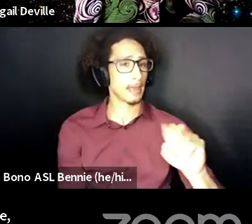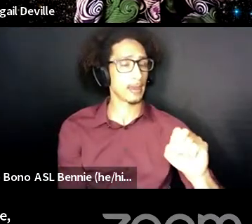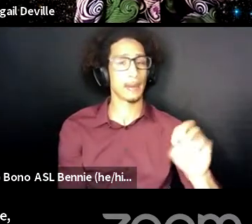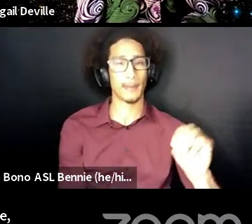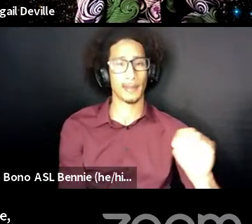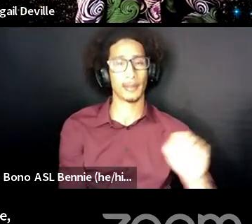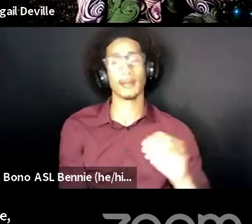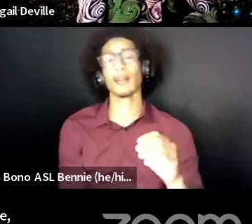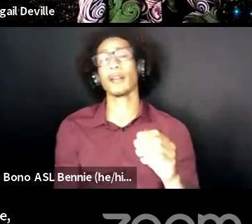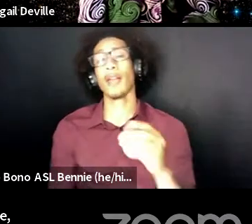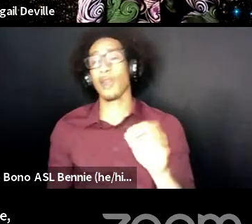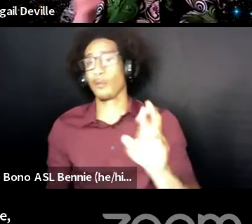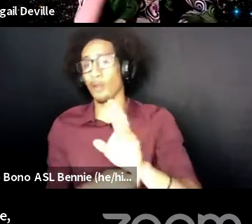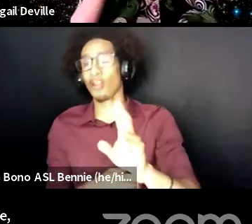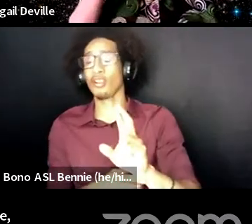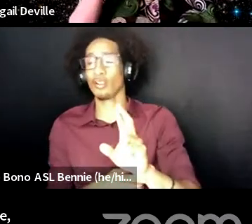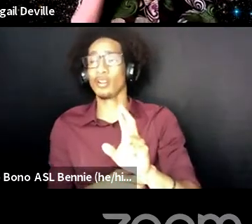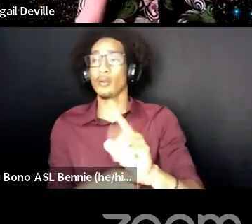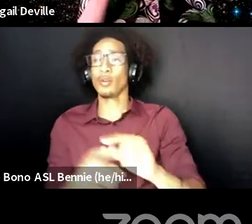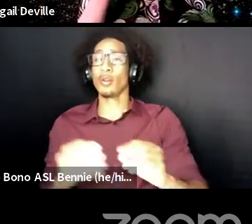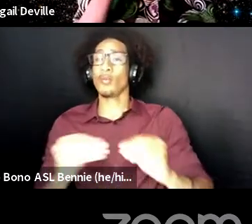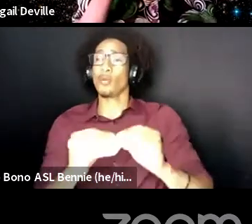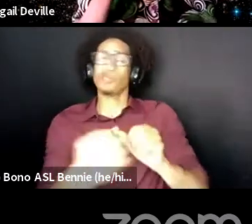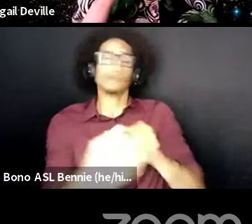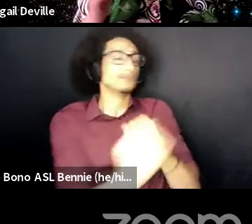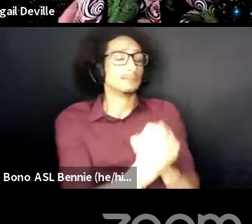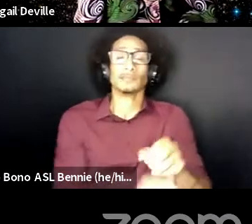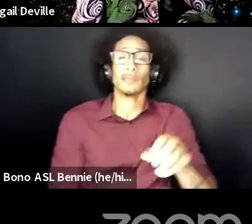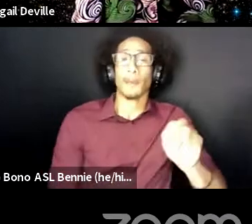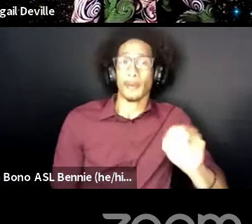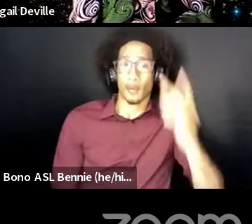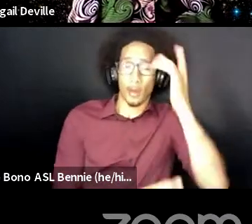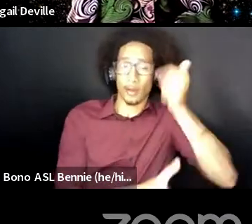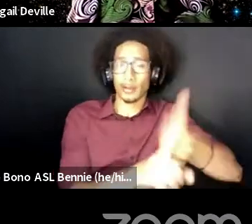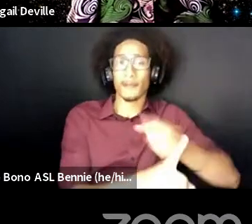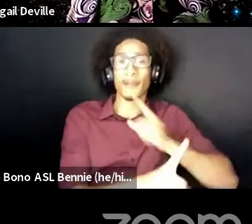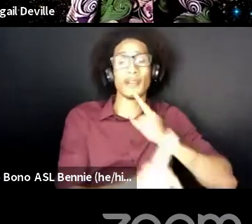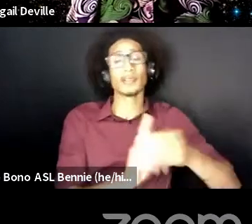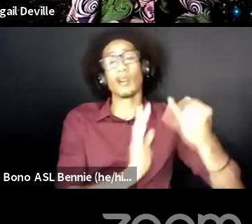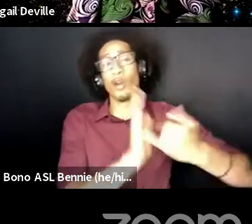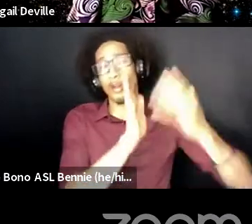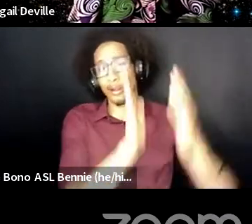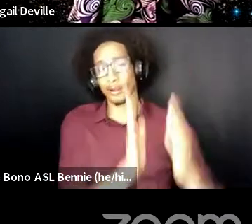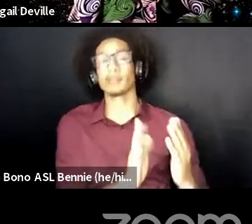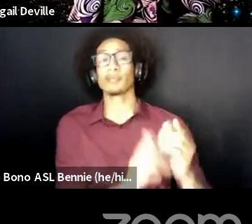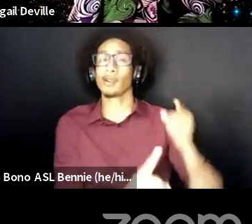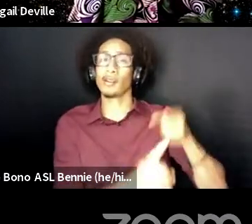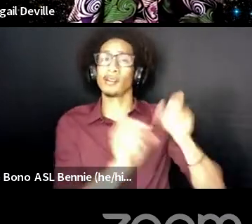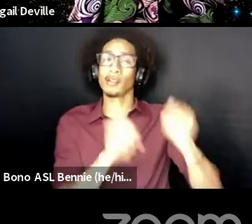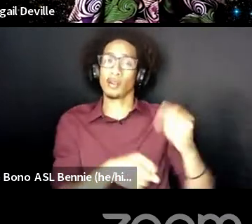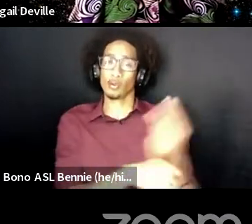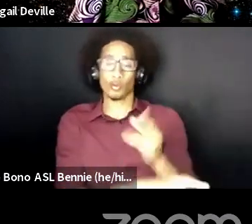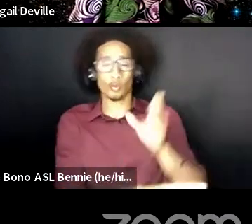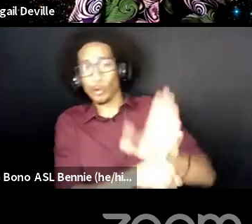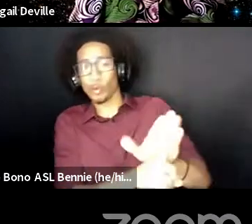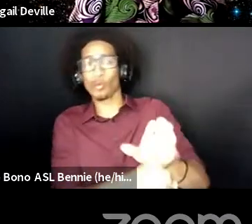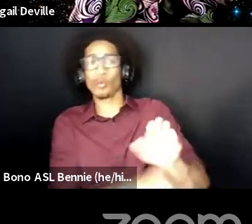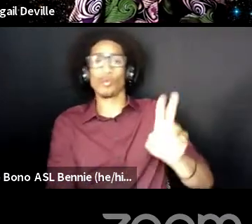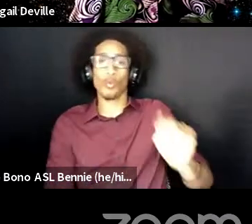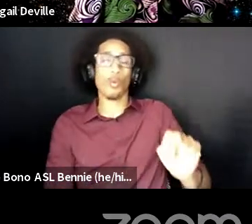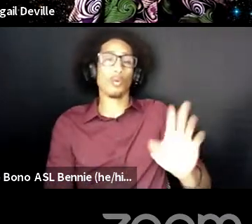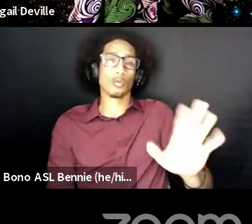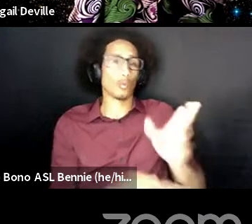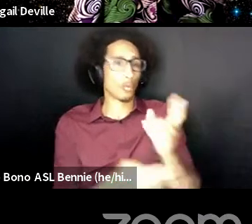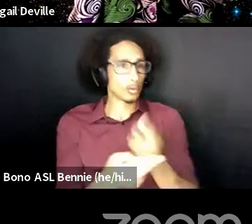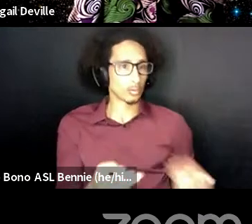her scale and her resources and make her own work. And what she did was multiply, you